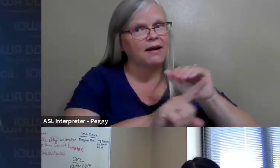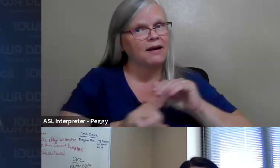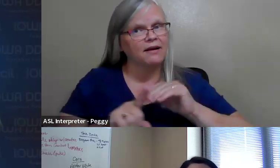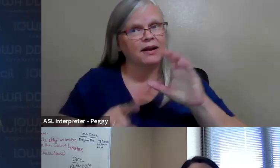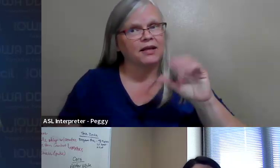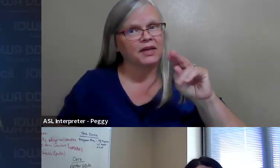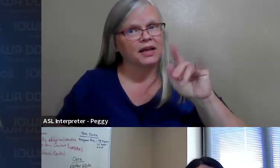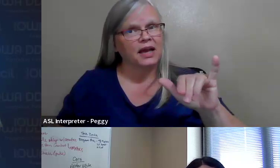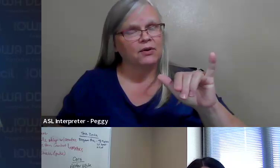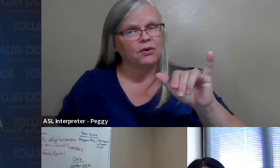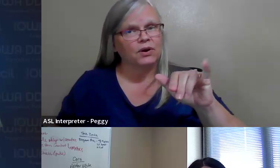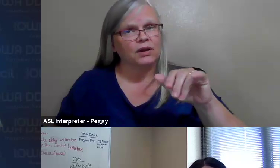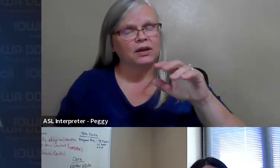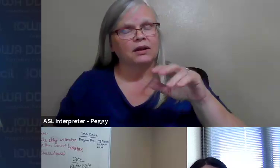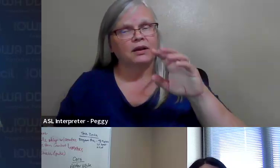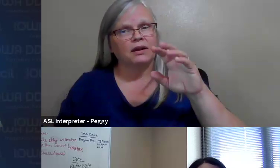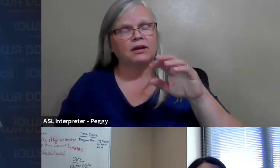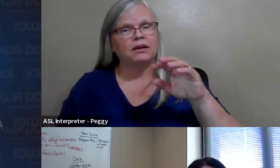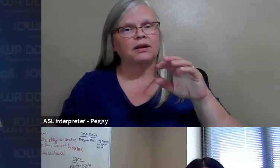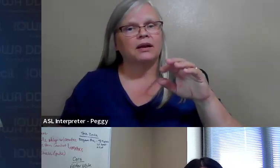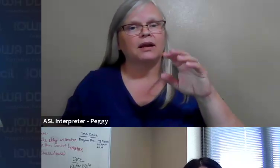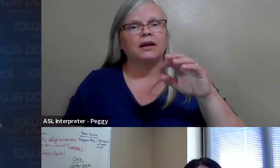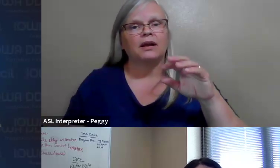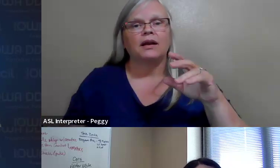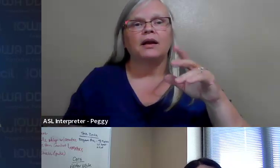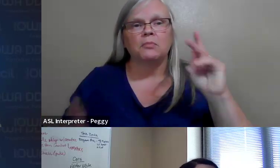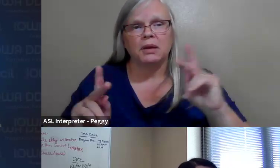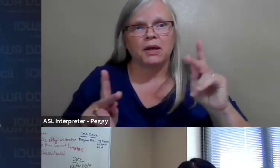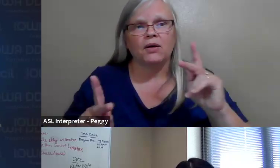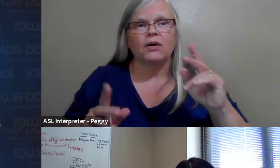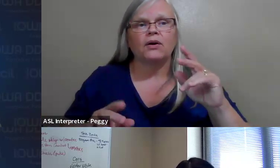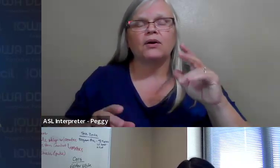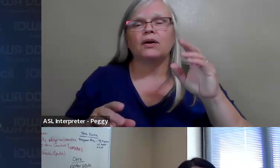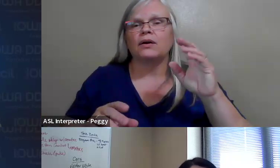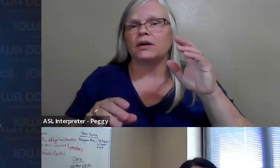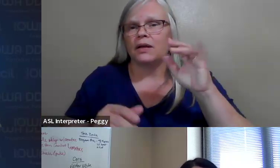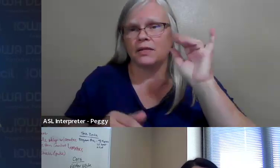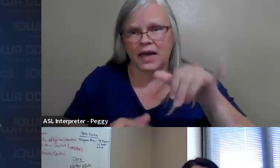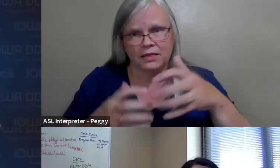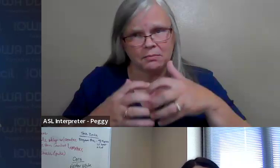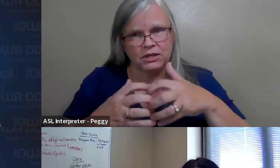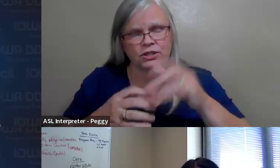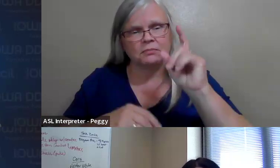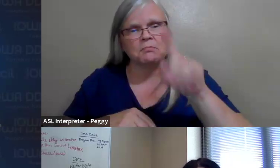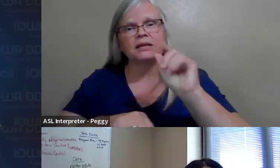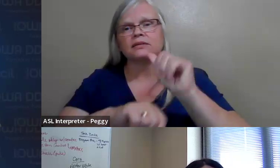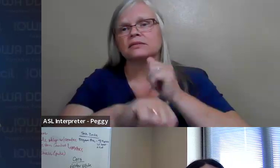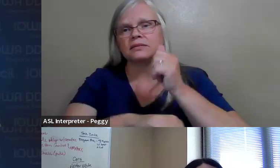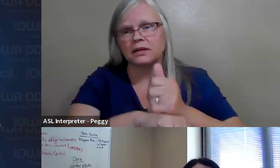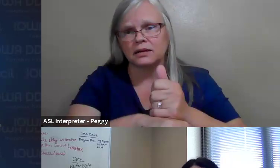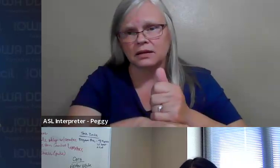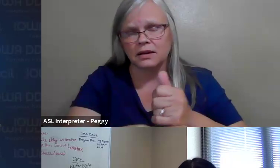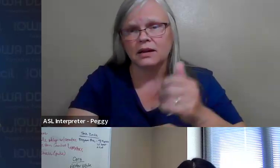county auditors to train their staff and their poll workers that those machines have to get set up every